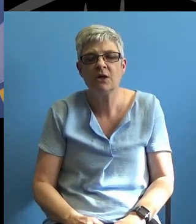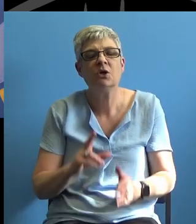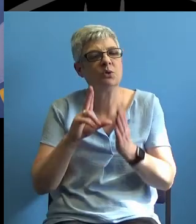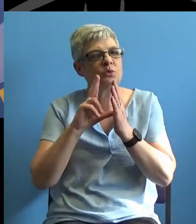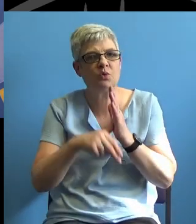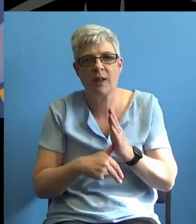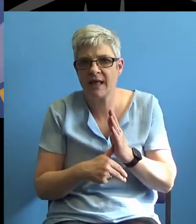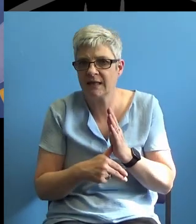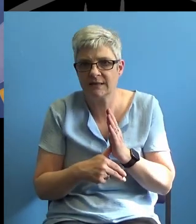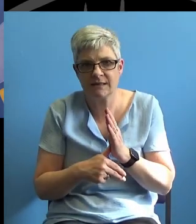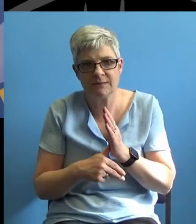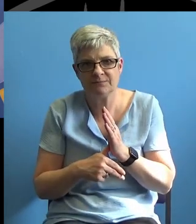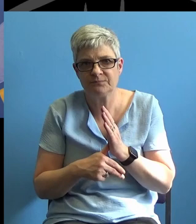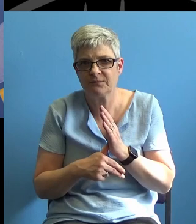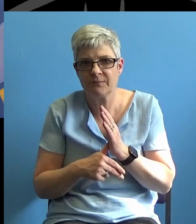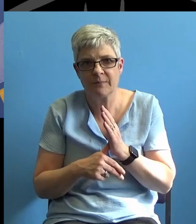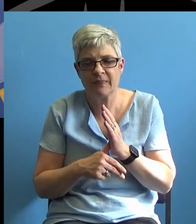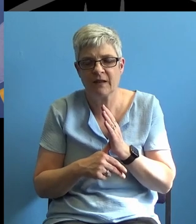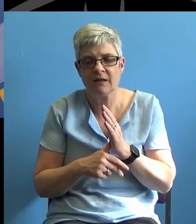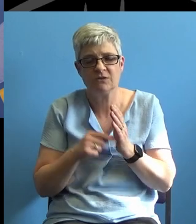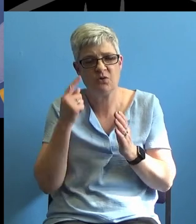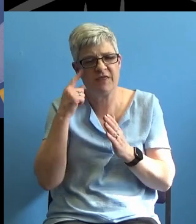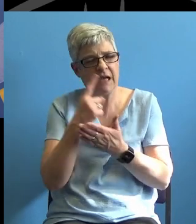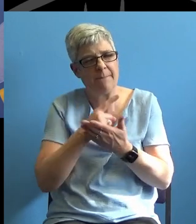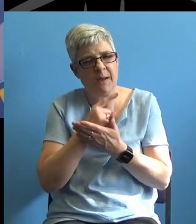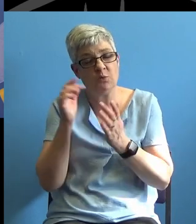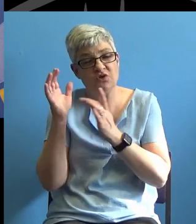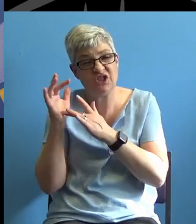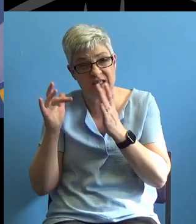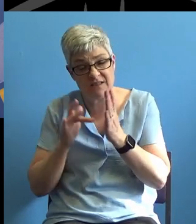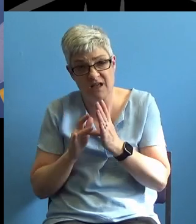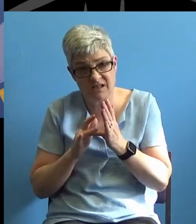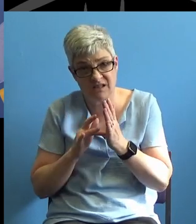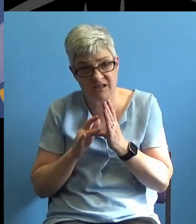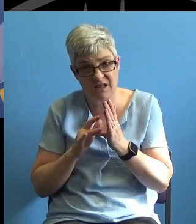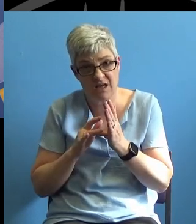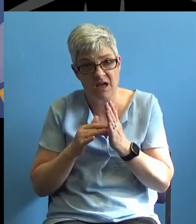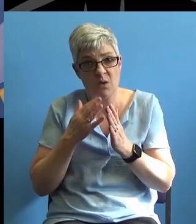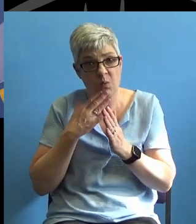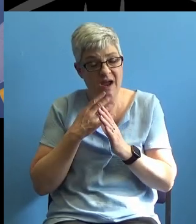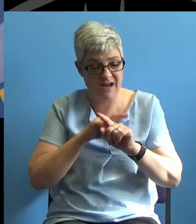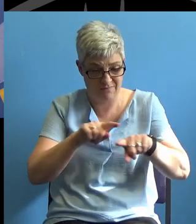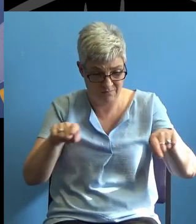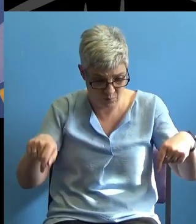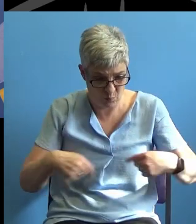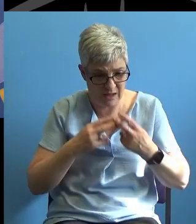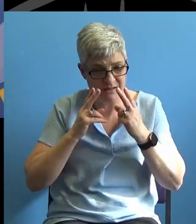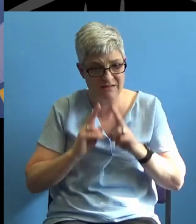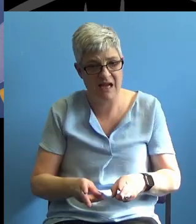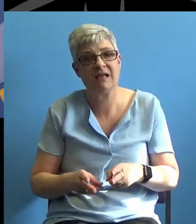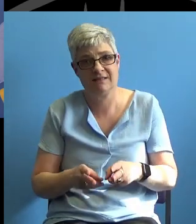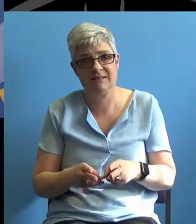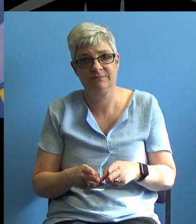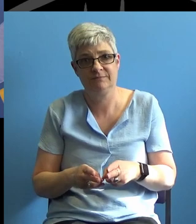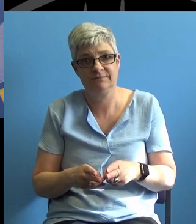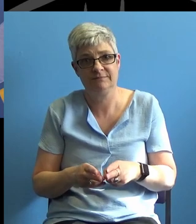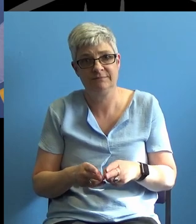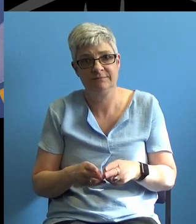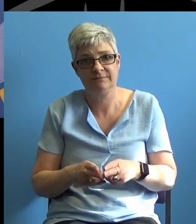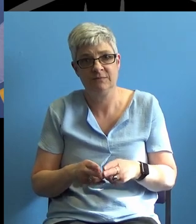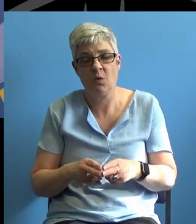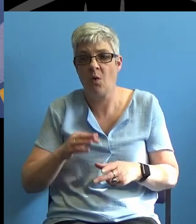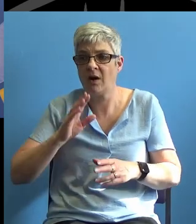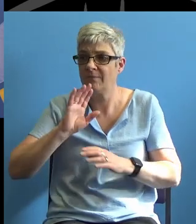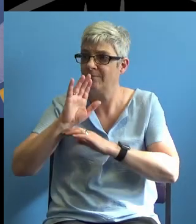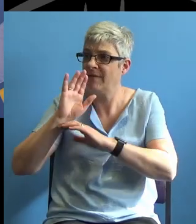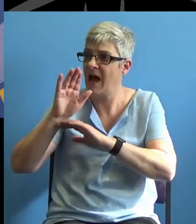And it's too late to think about Jesus after we ourselves have died or after